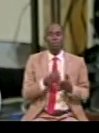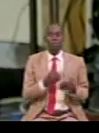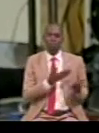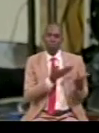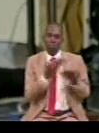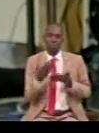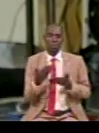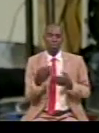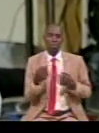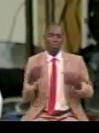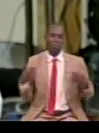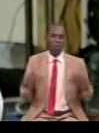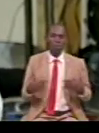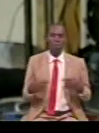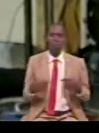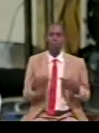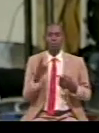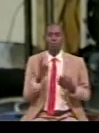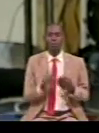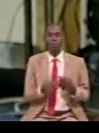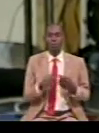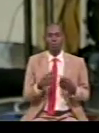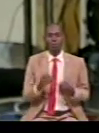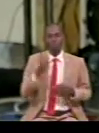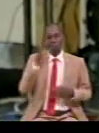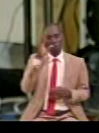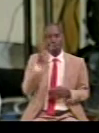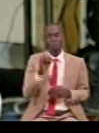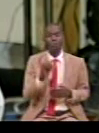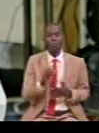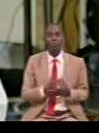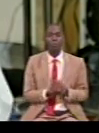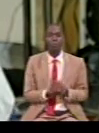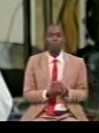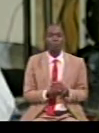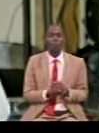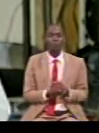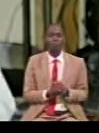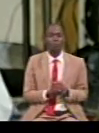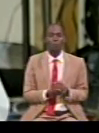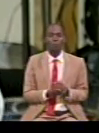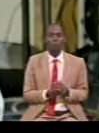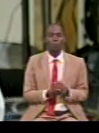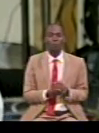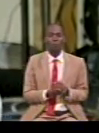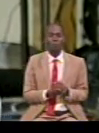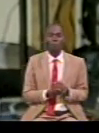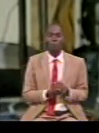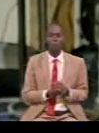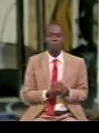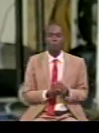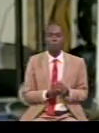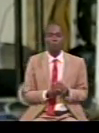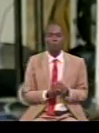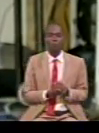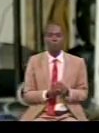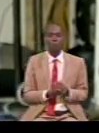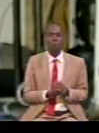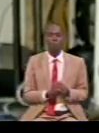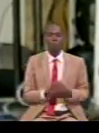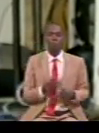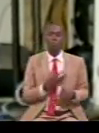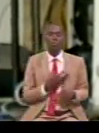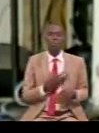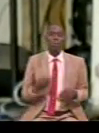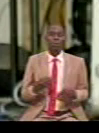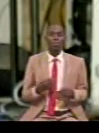acidic tone in the stomach tends to cause that heat. And it's described as a burning sensation. And normally we